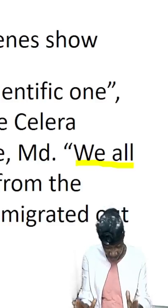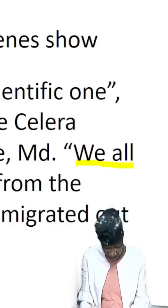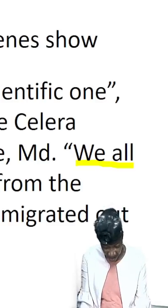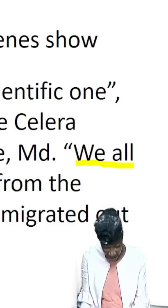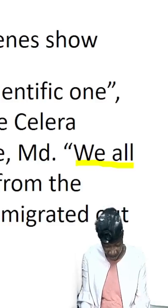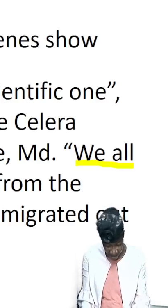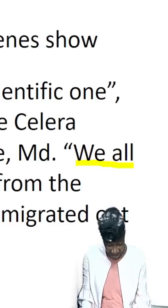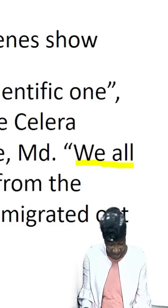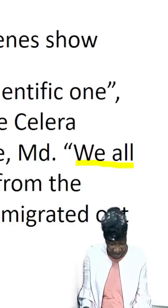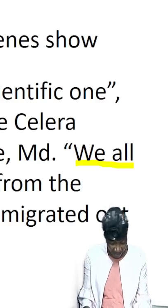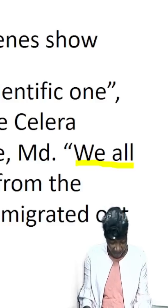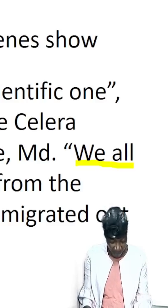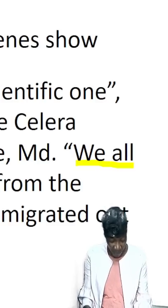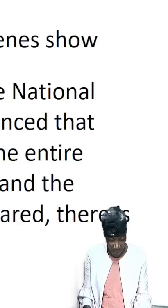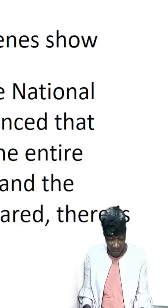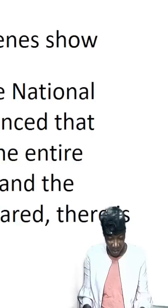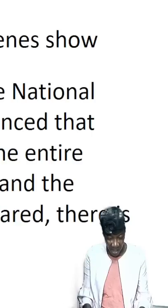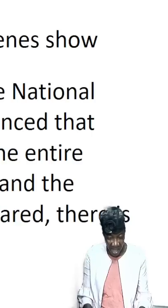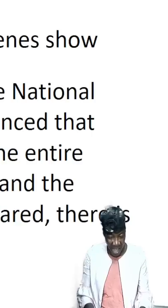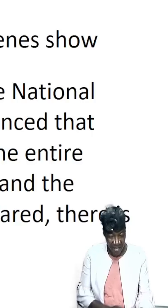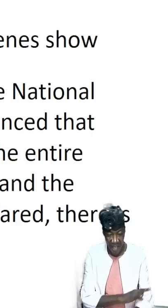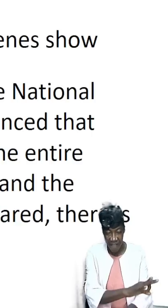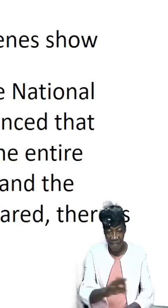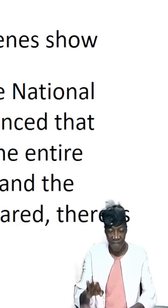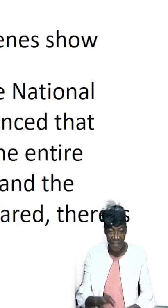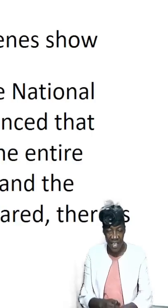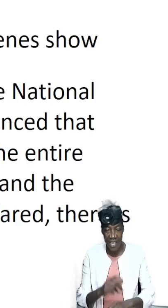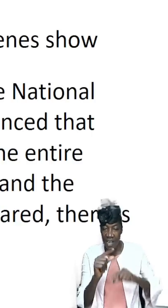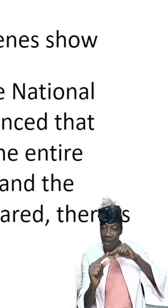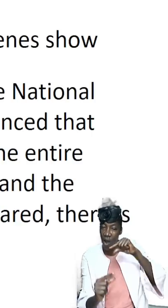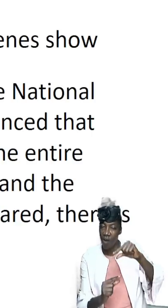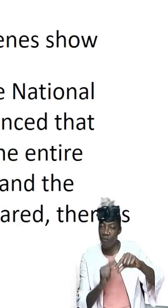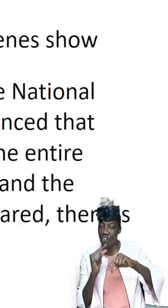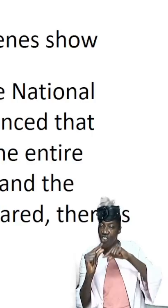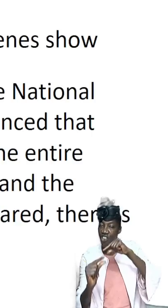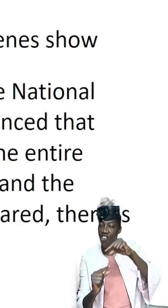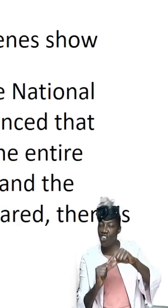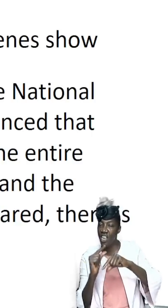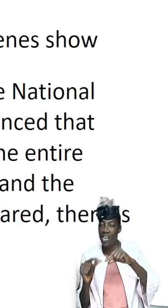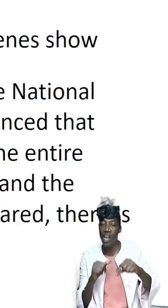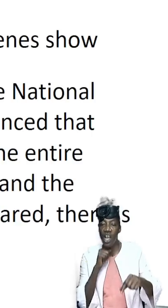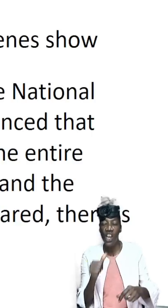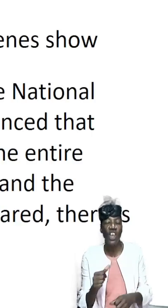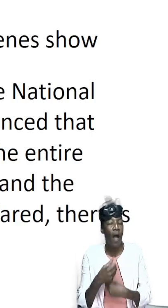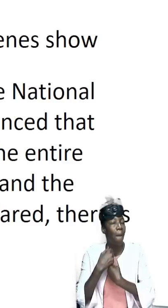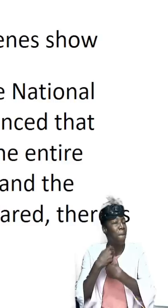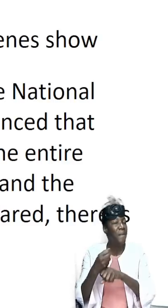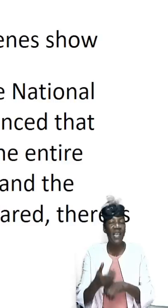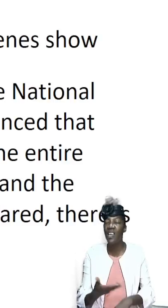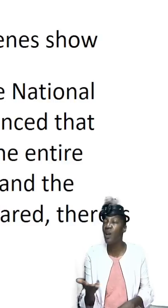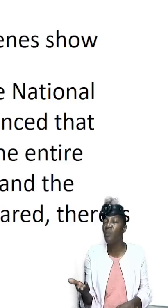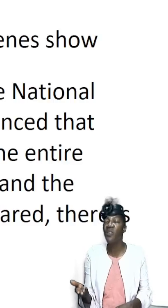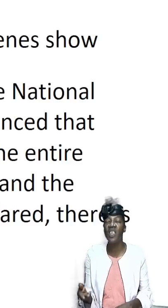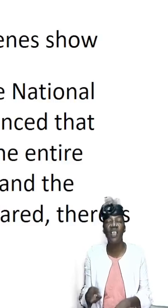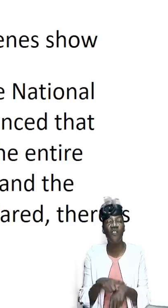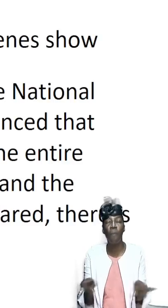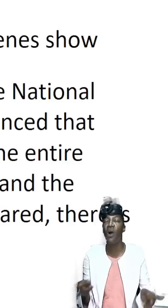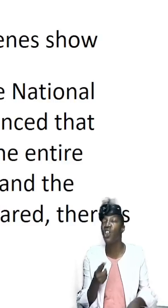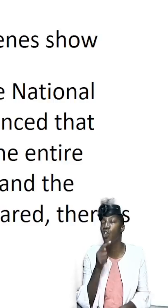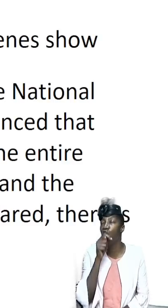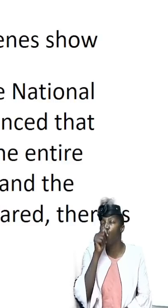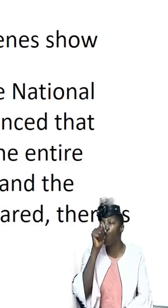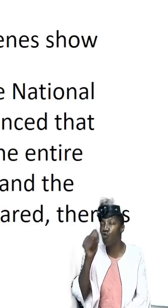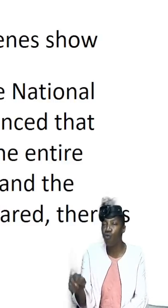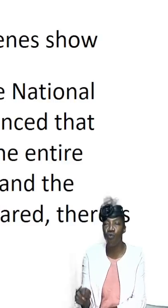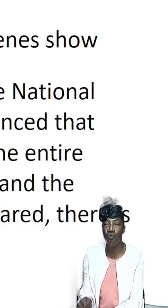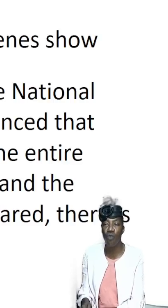field of genetics. Brothers and sisters, we are not making of things. These are facts. These are